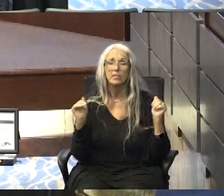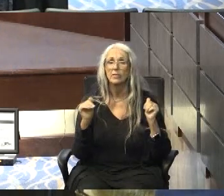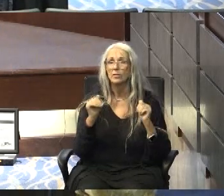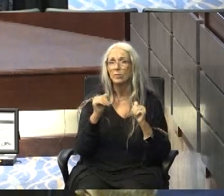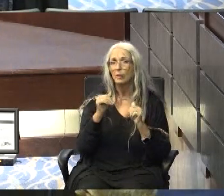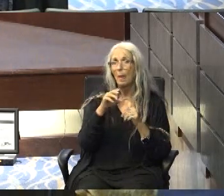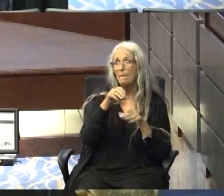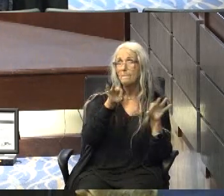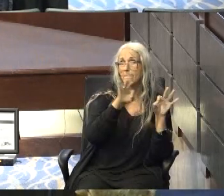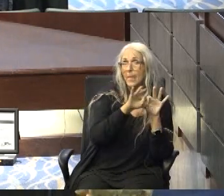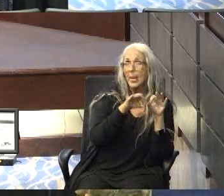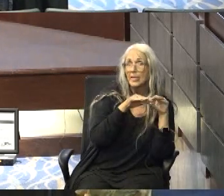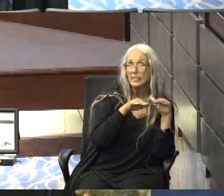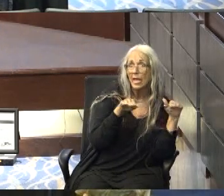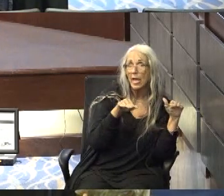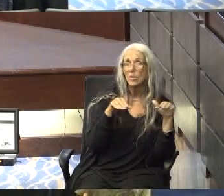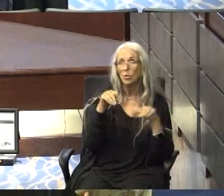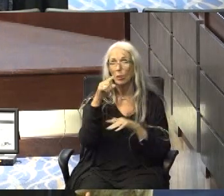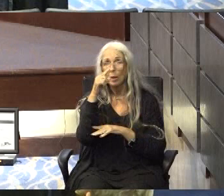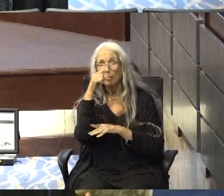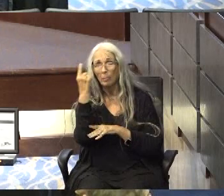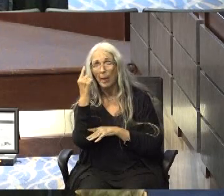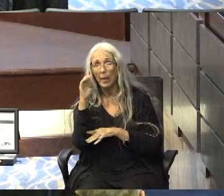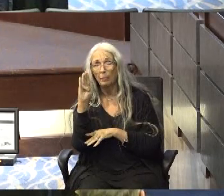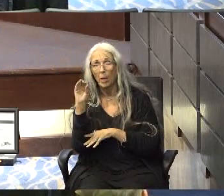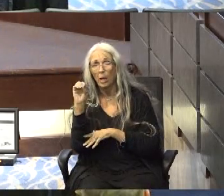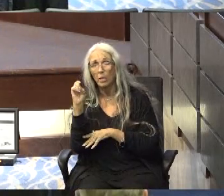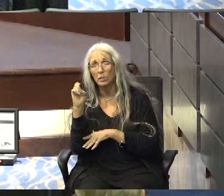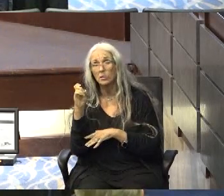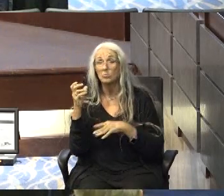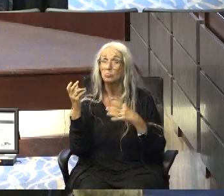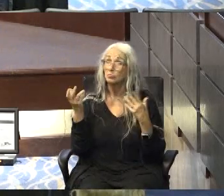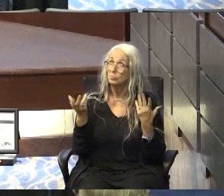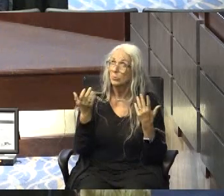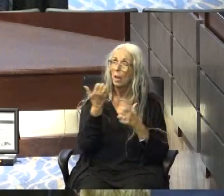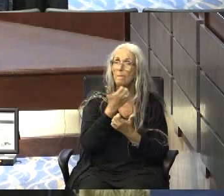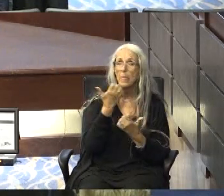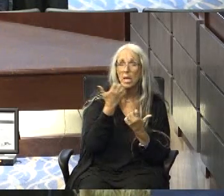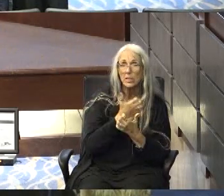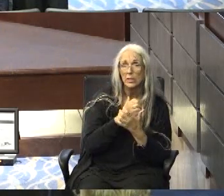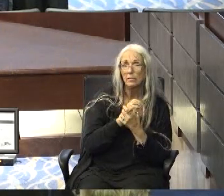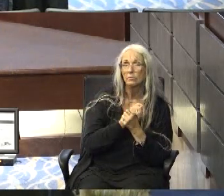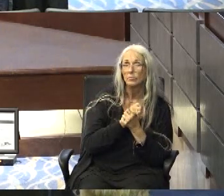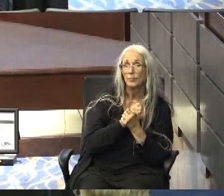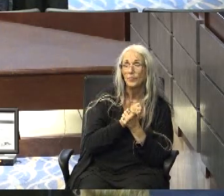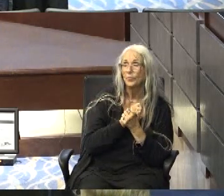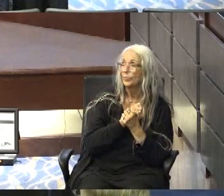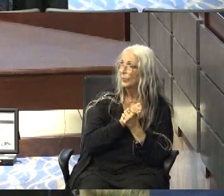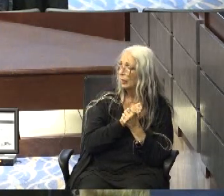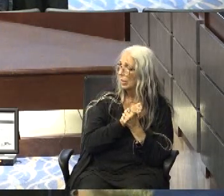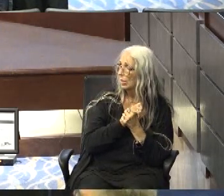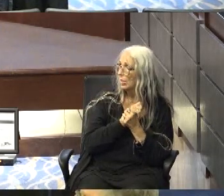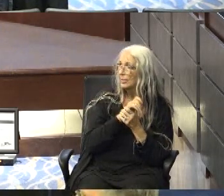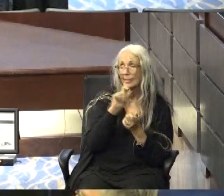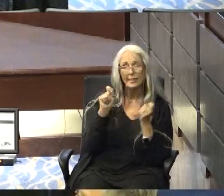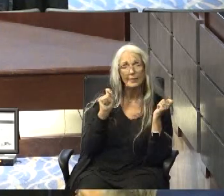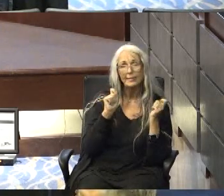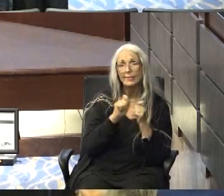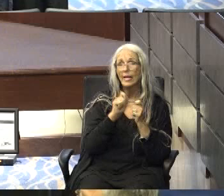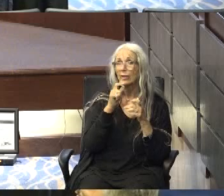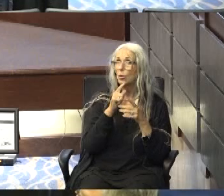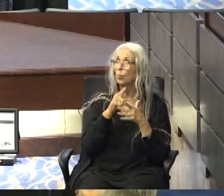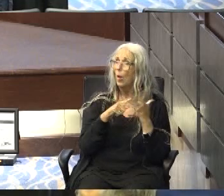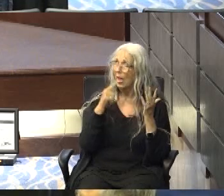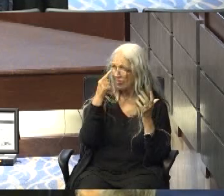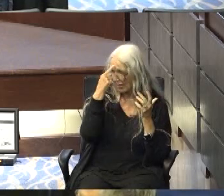box. This is amazing, and is exactly what I think we